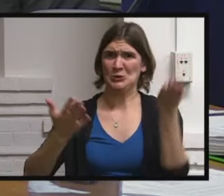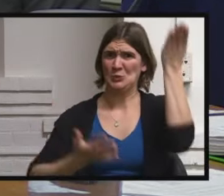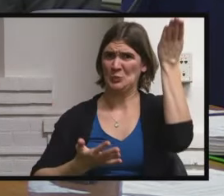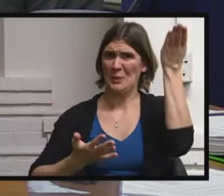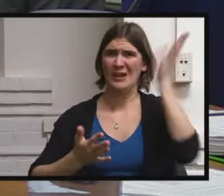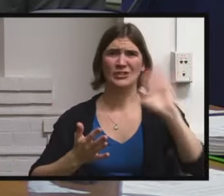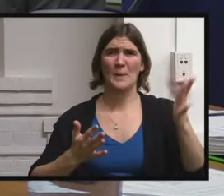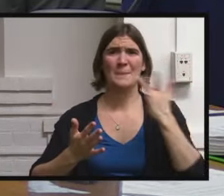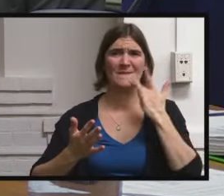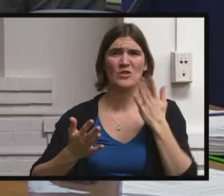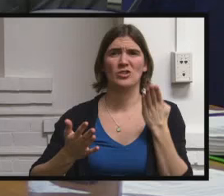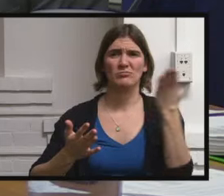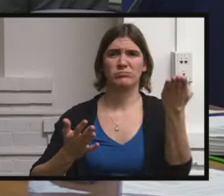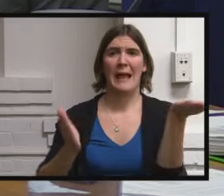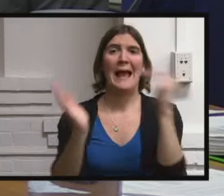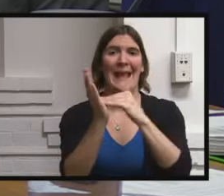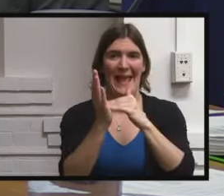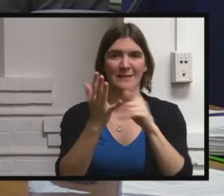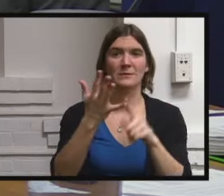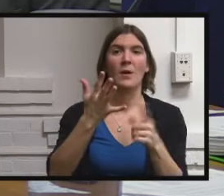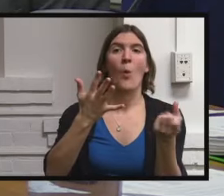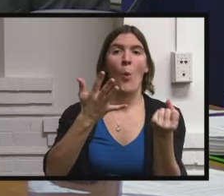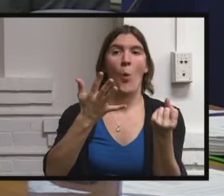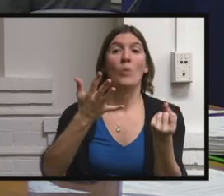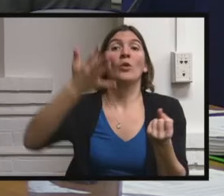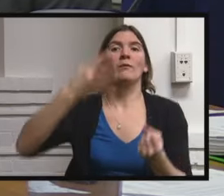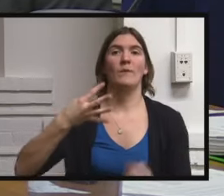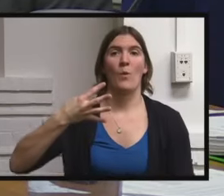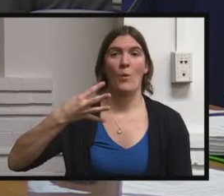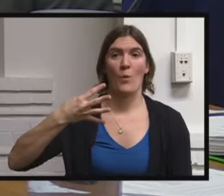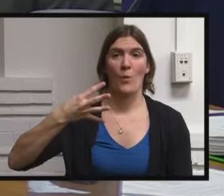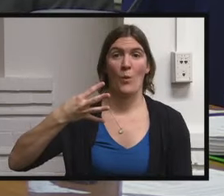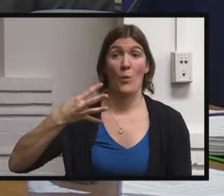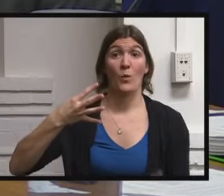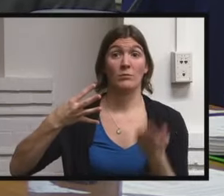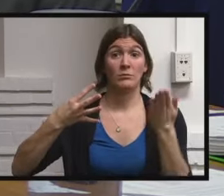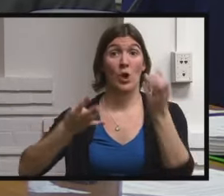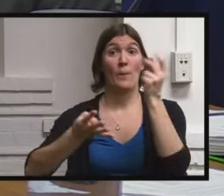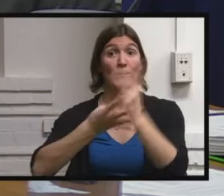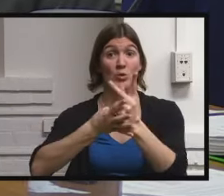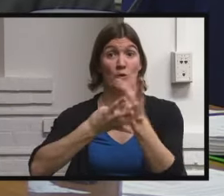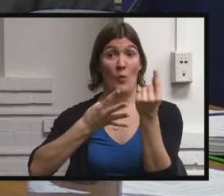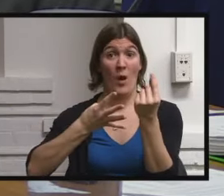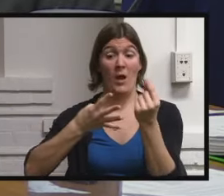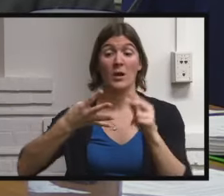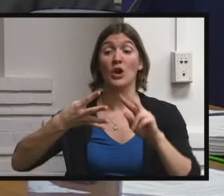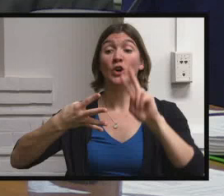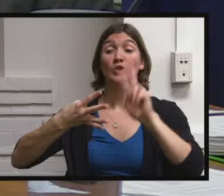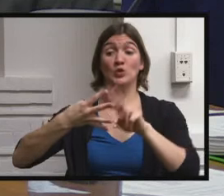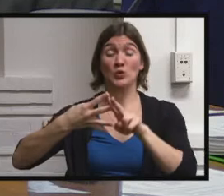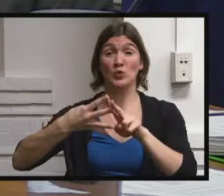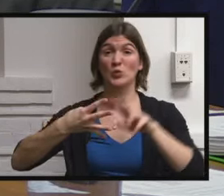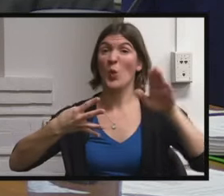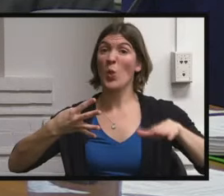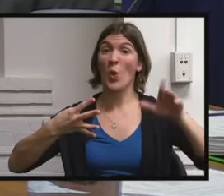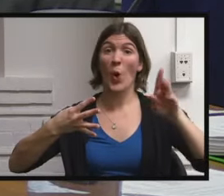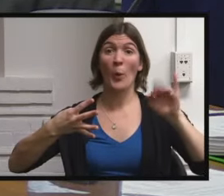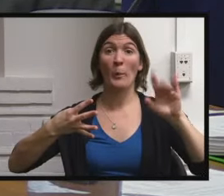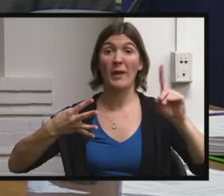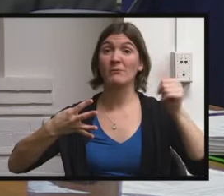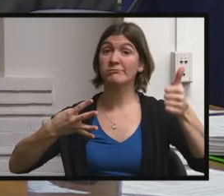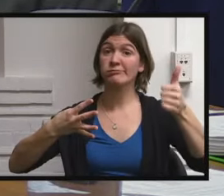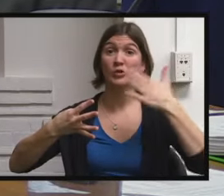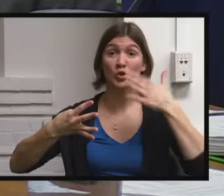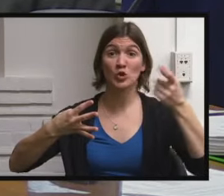we can do better with a rebid process. So four that we're recommending for approval, two of which are the low bid on these